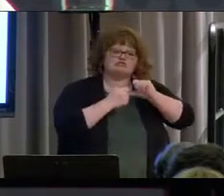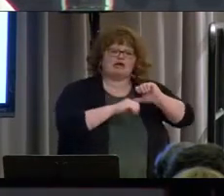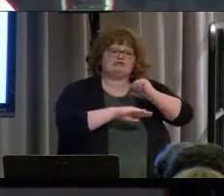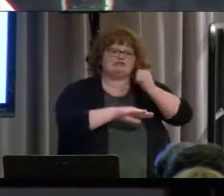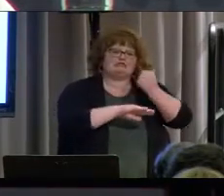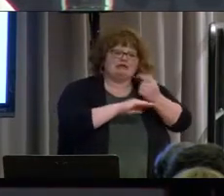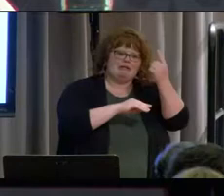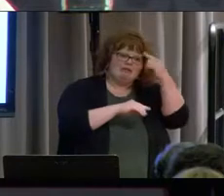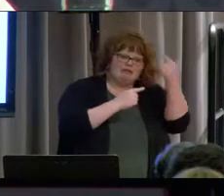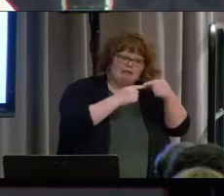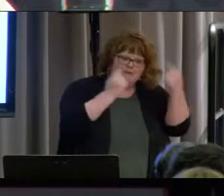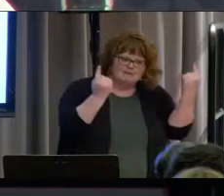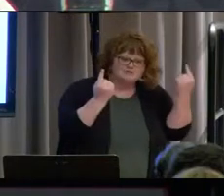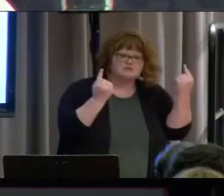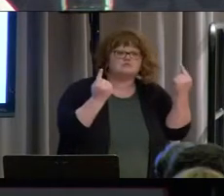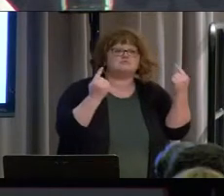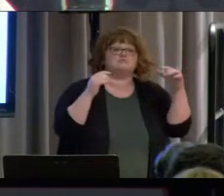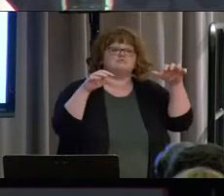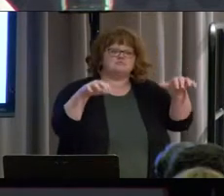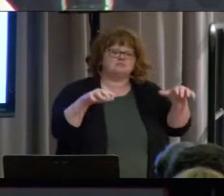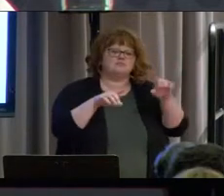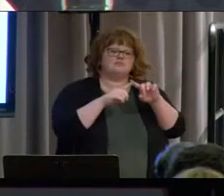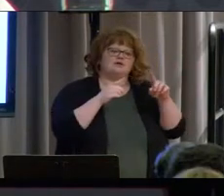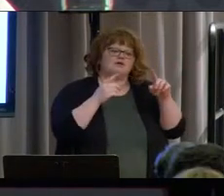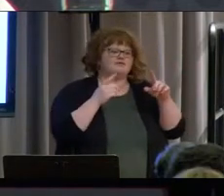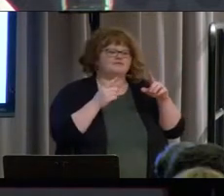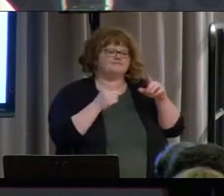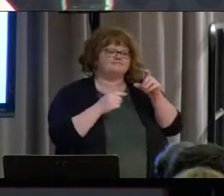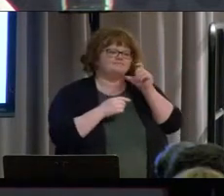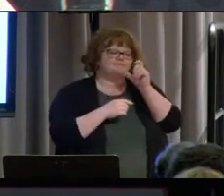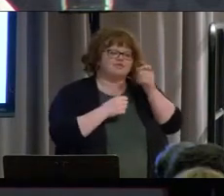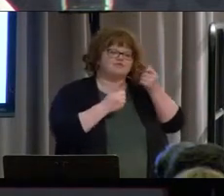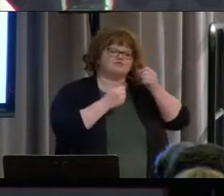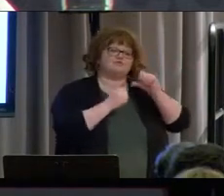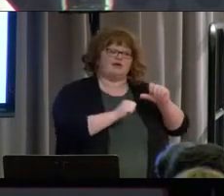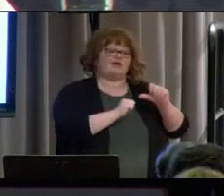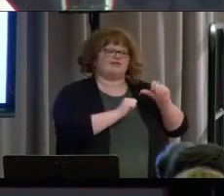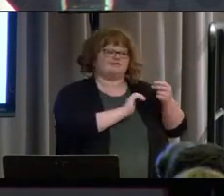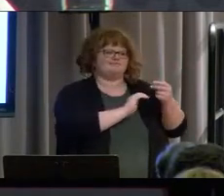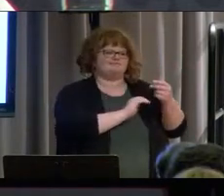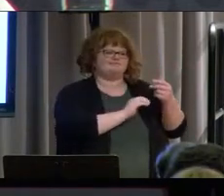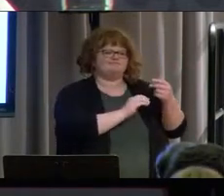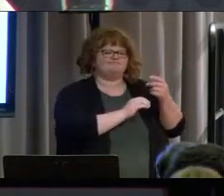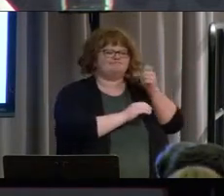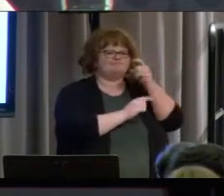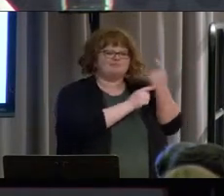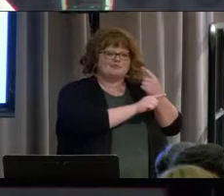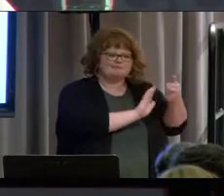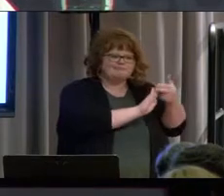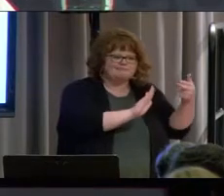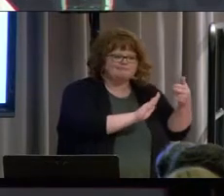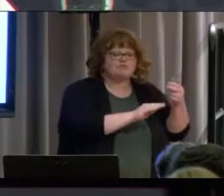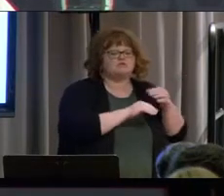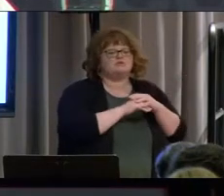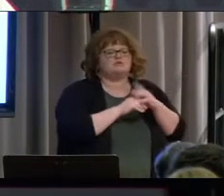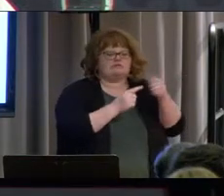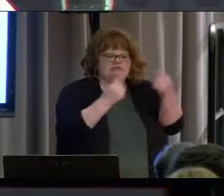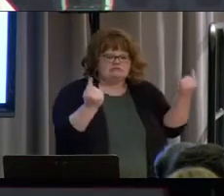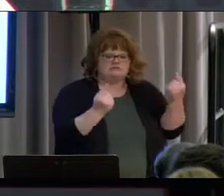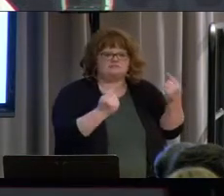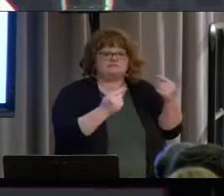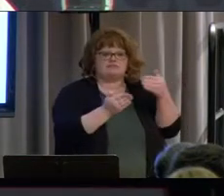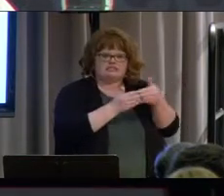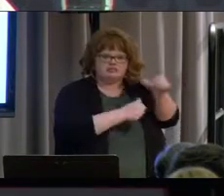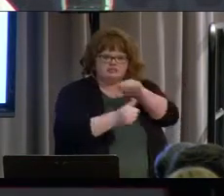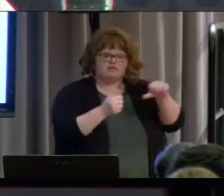try to place them into certain points of view. And I think that's what I found when I got there. I couldn't believe that